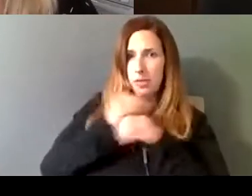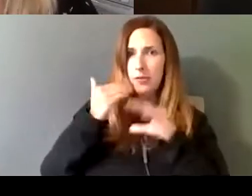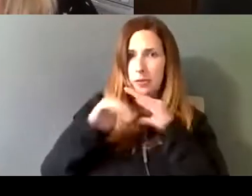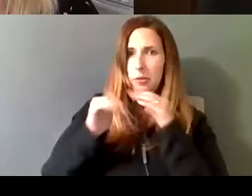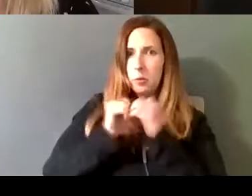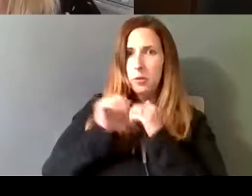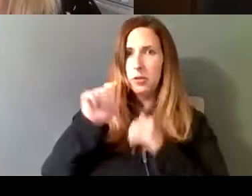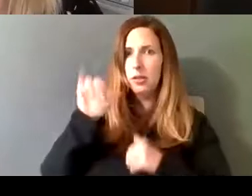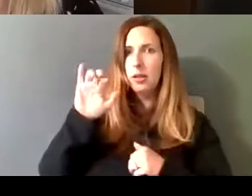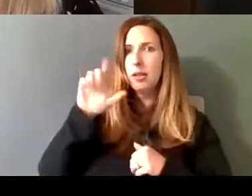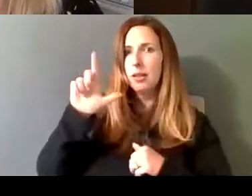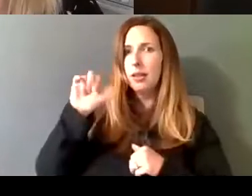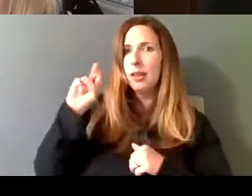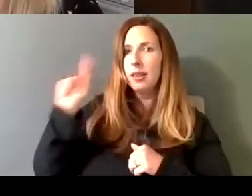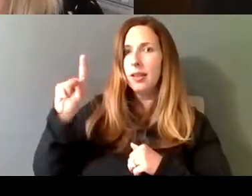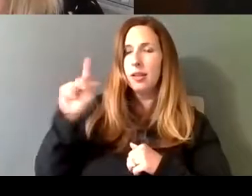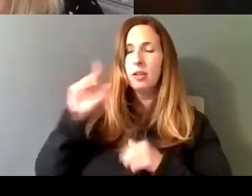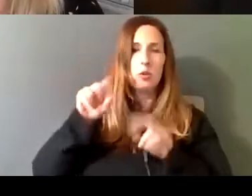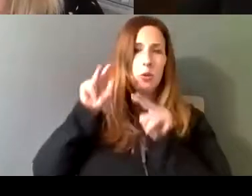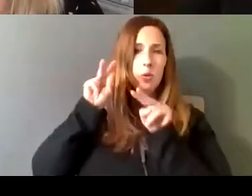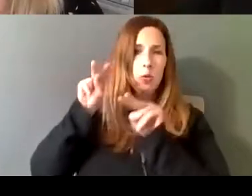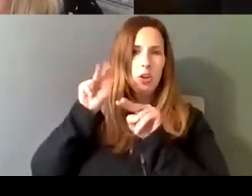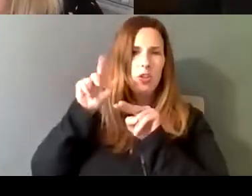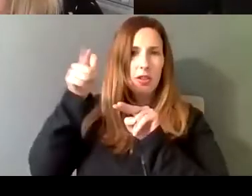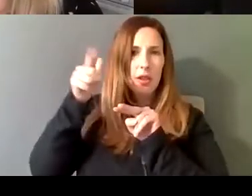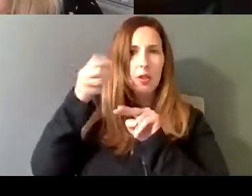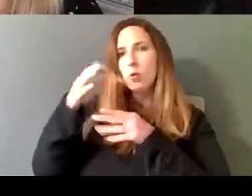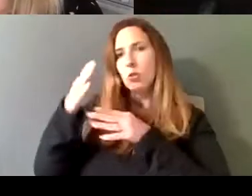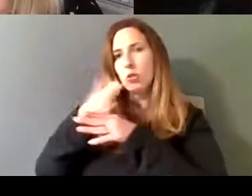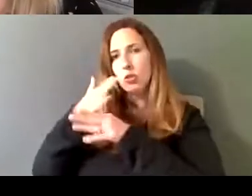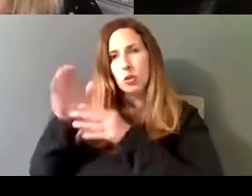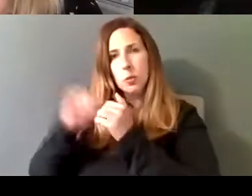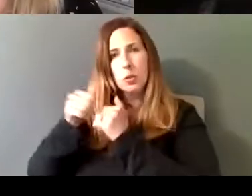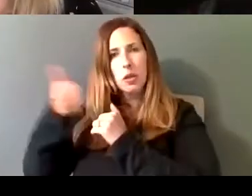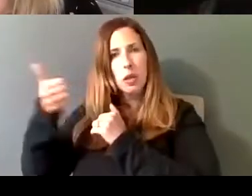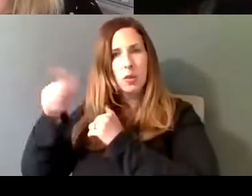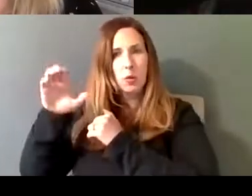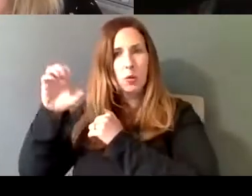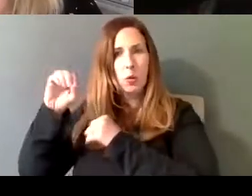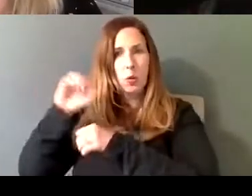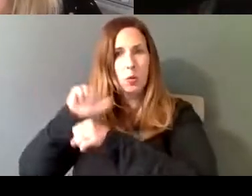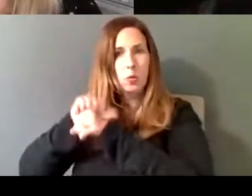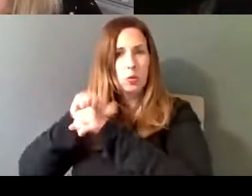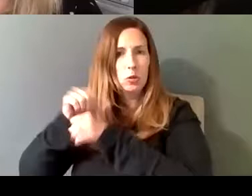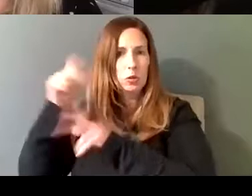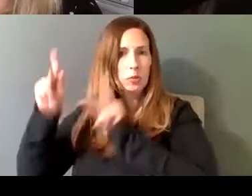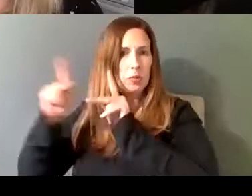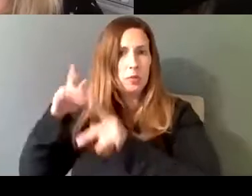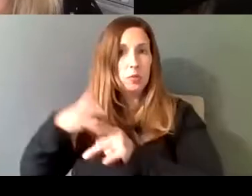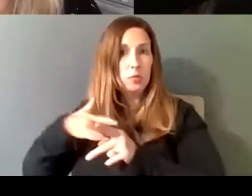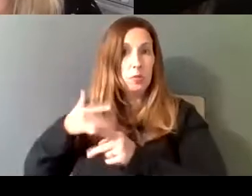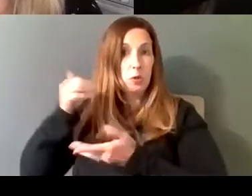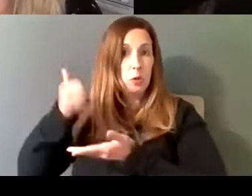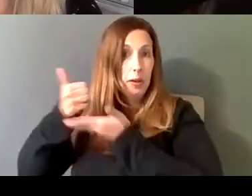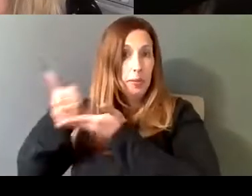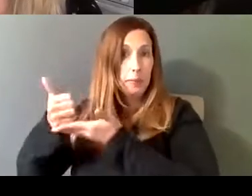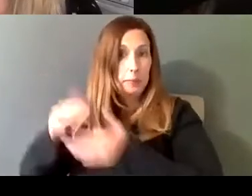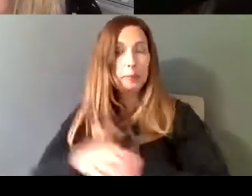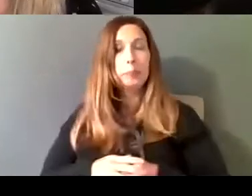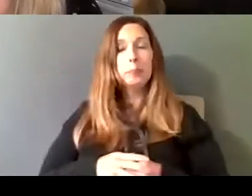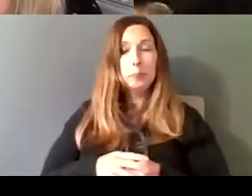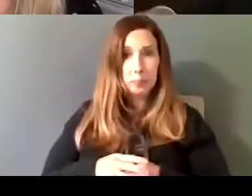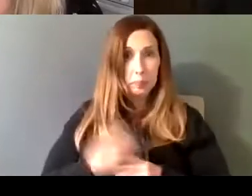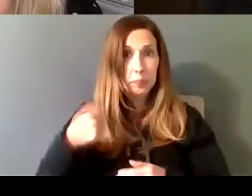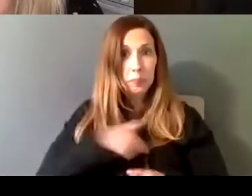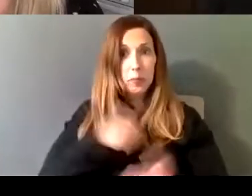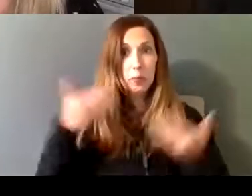can watch later or share with any colleagues who may find the information helpful. With that being said, let's get